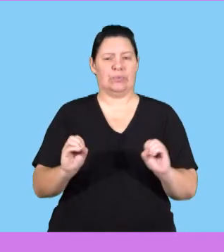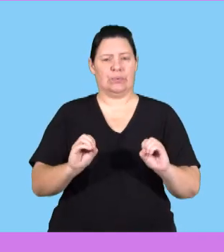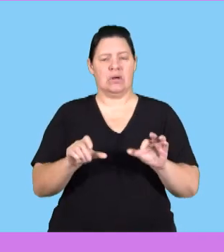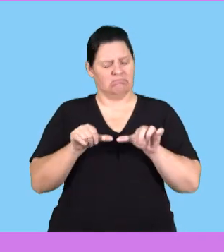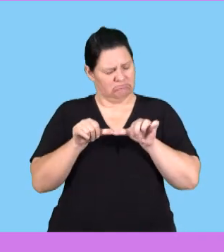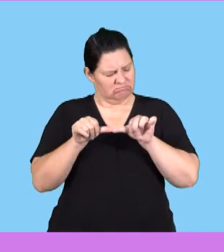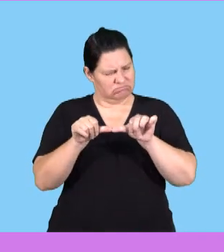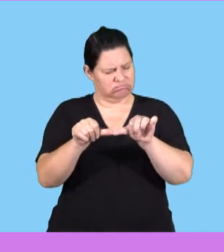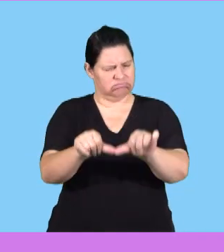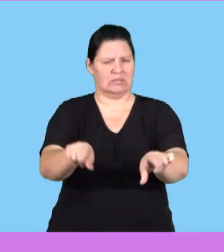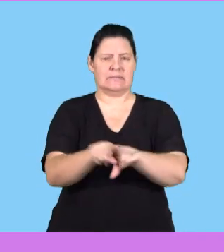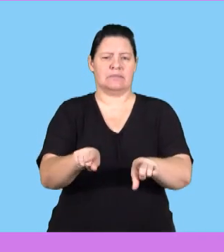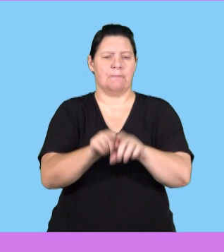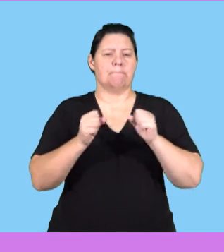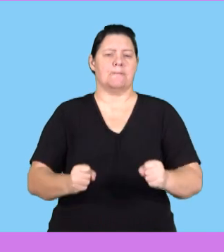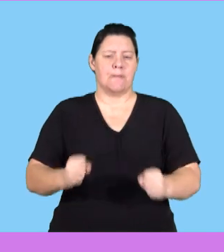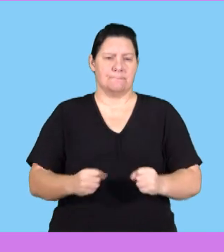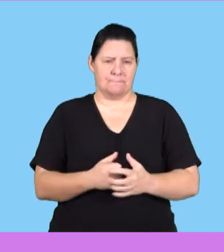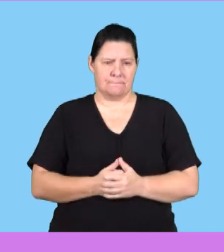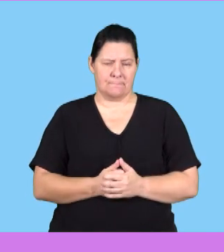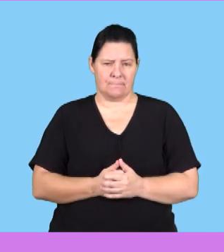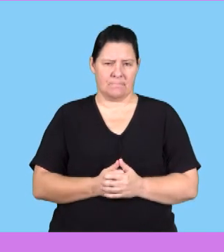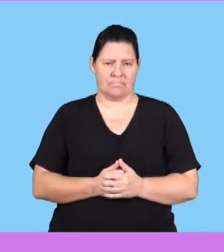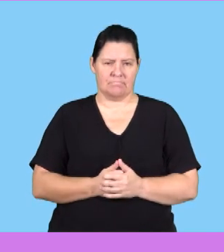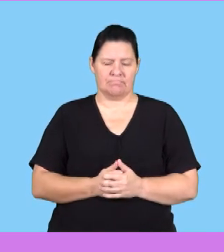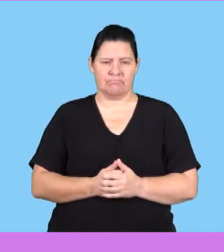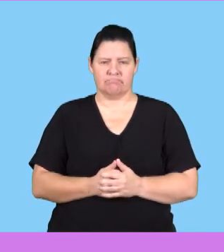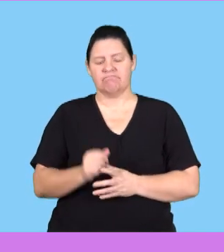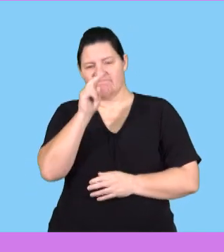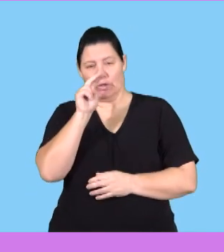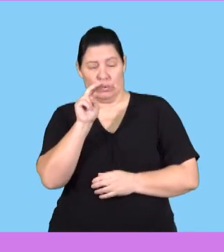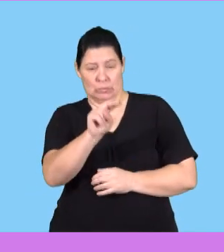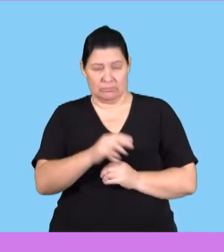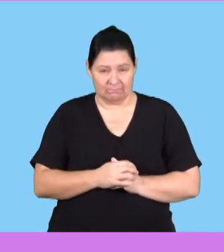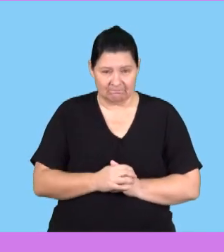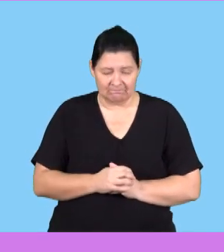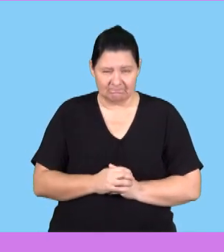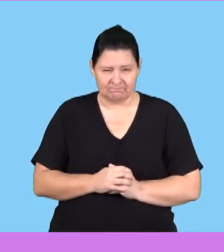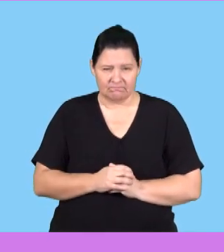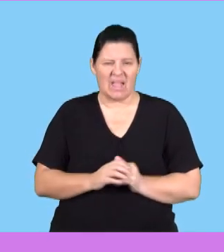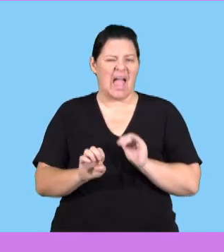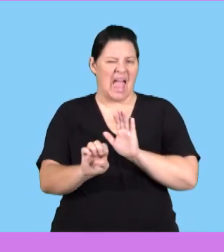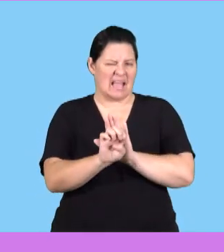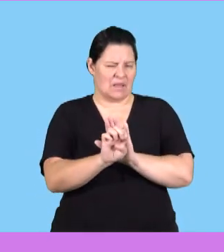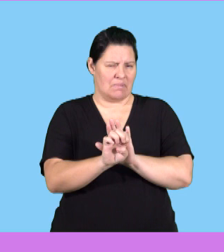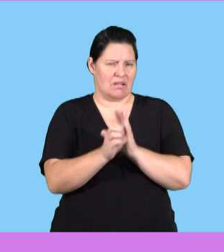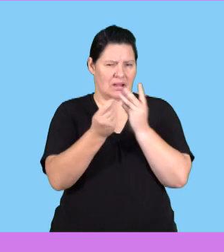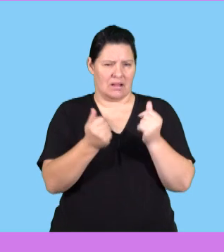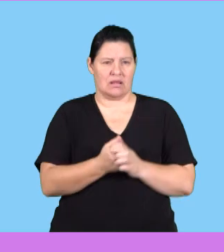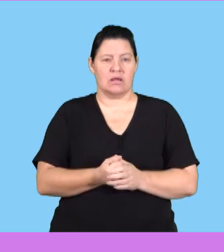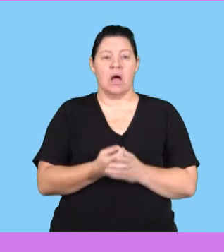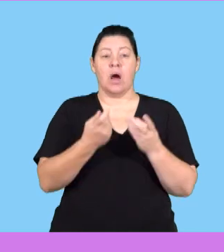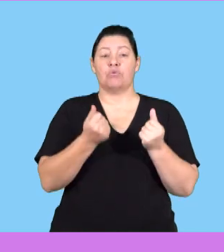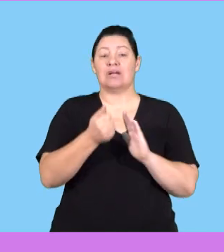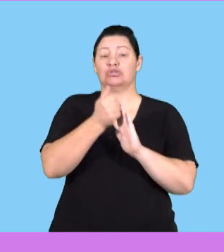remain similar throughout. Okay, now let us have a look at one example.